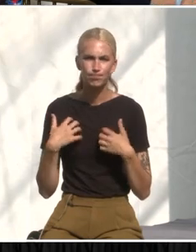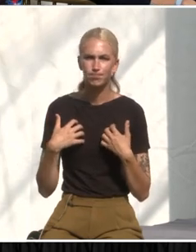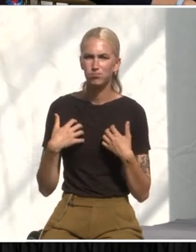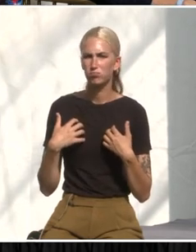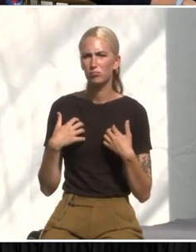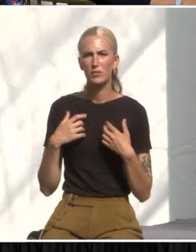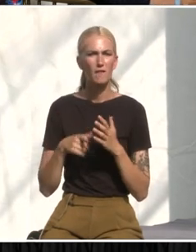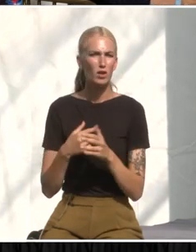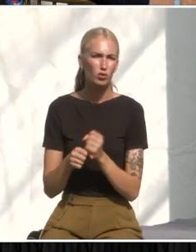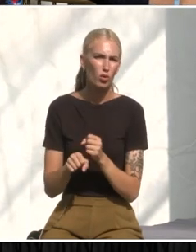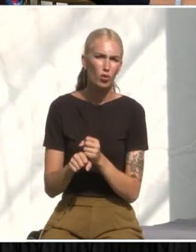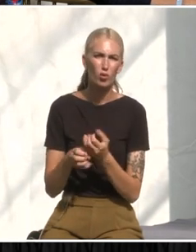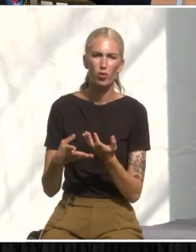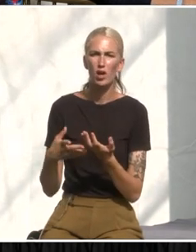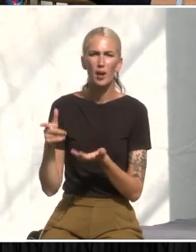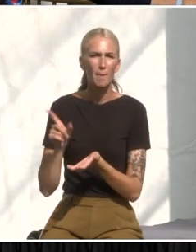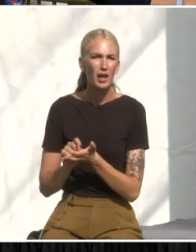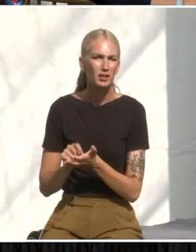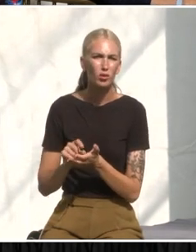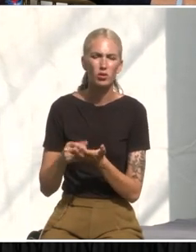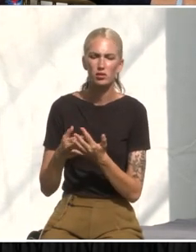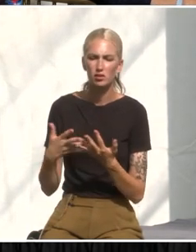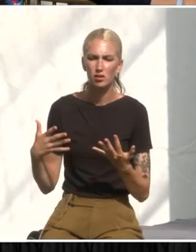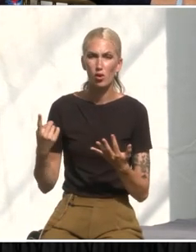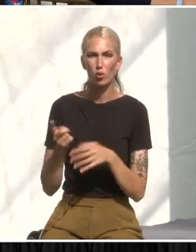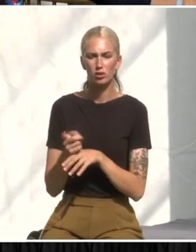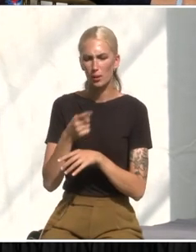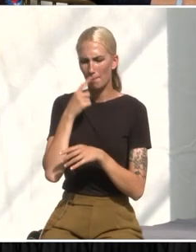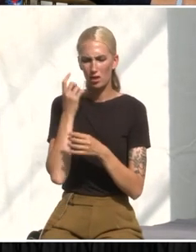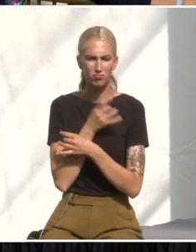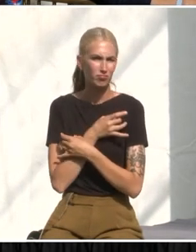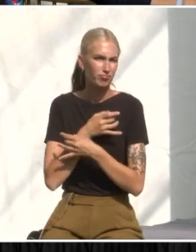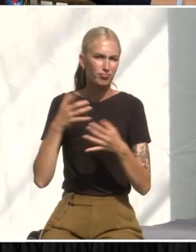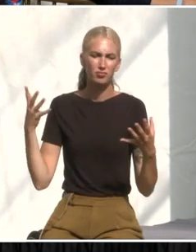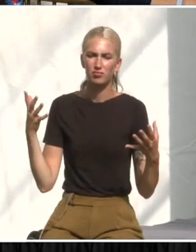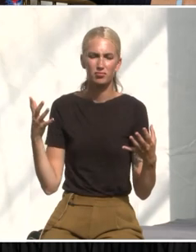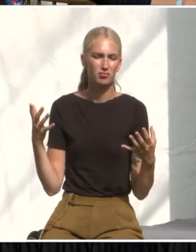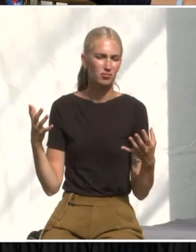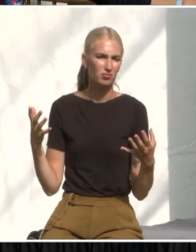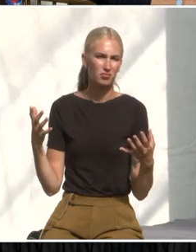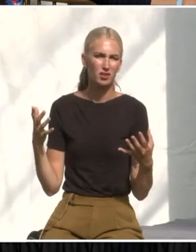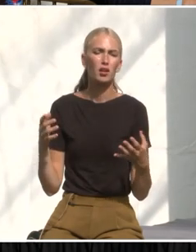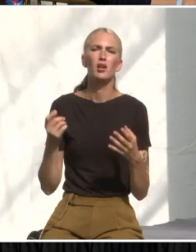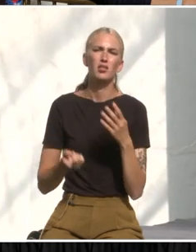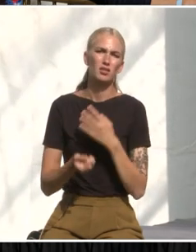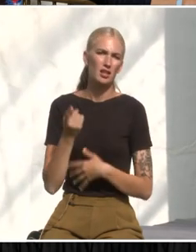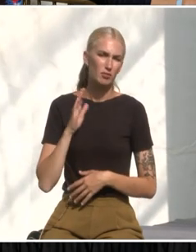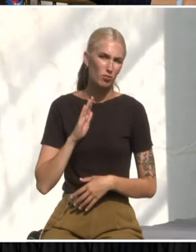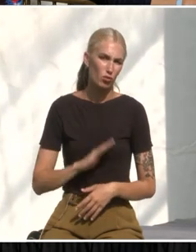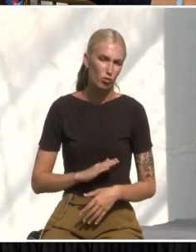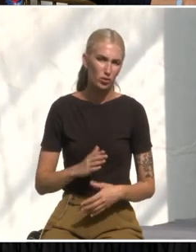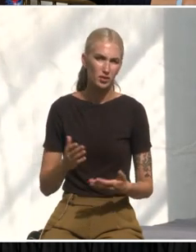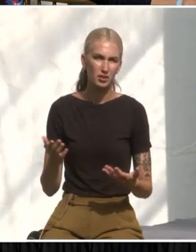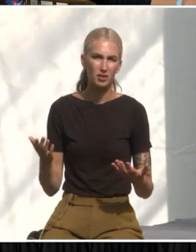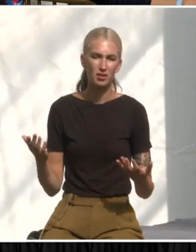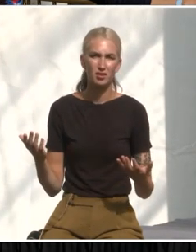and if they retire, there are these points where men act out and they can get depressed, they can